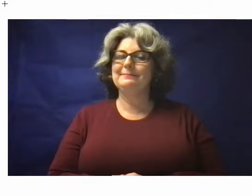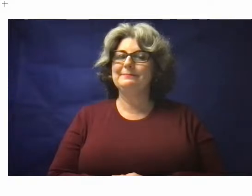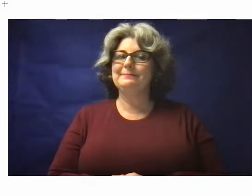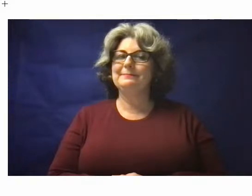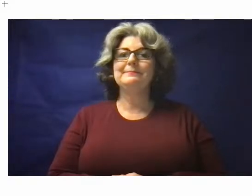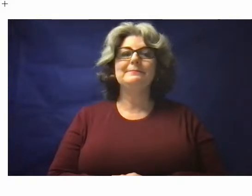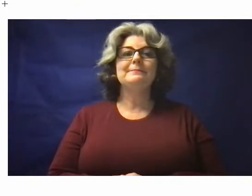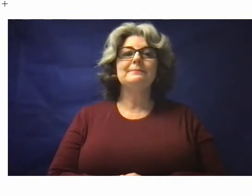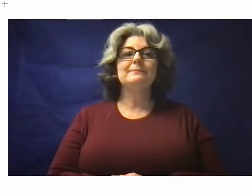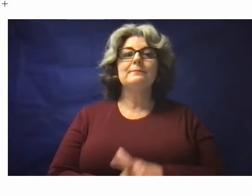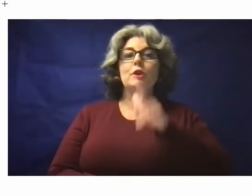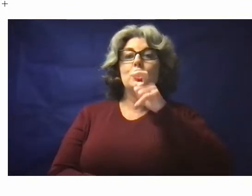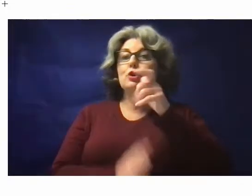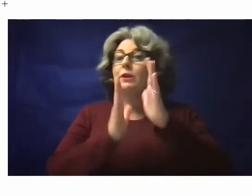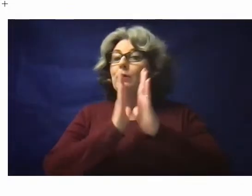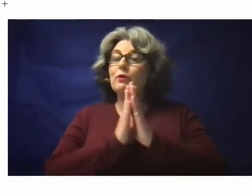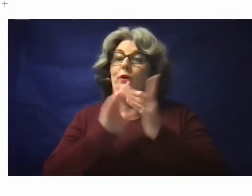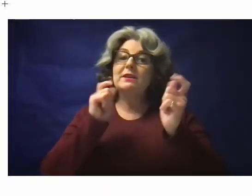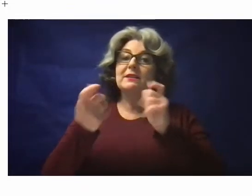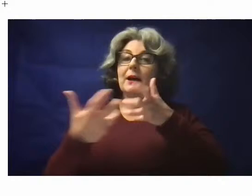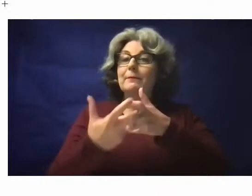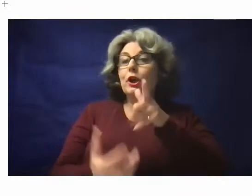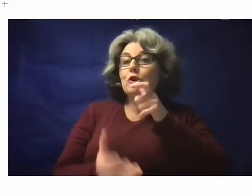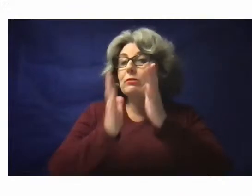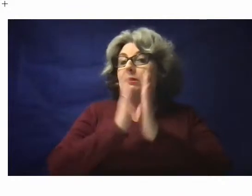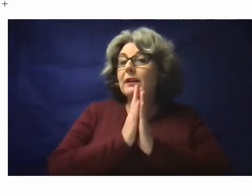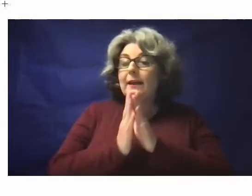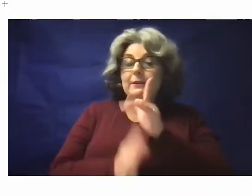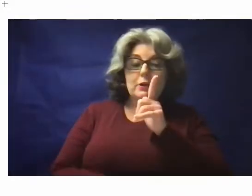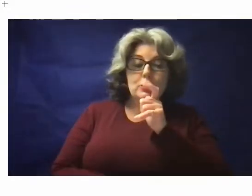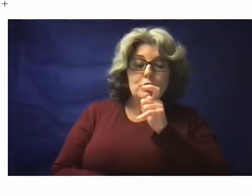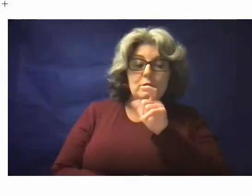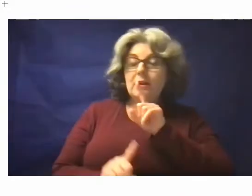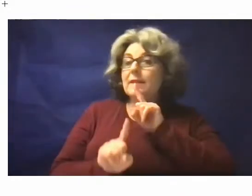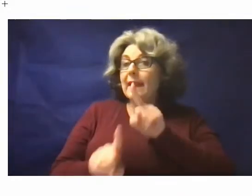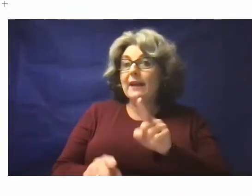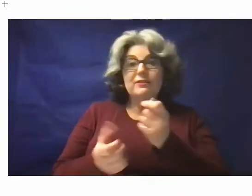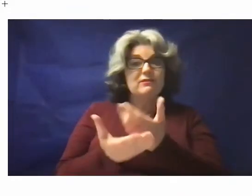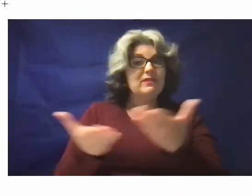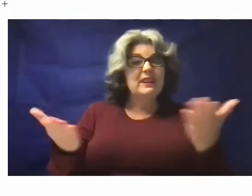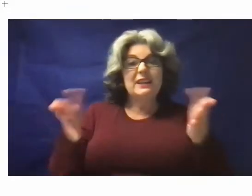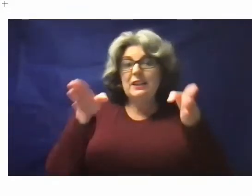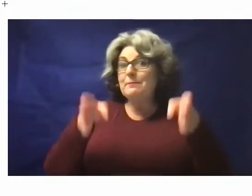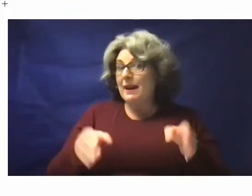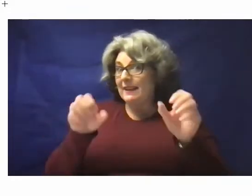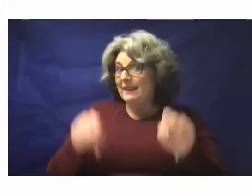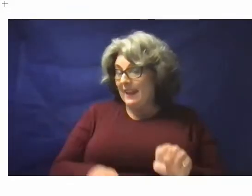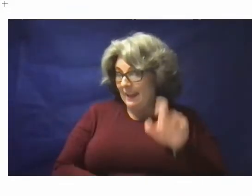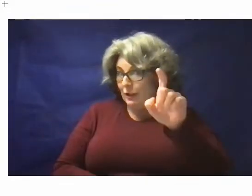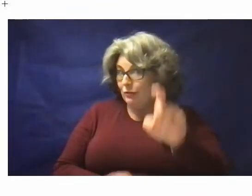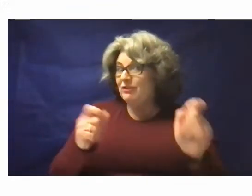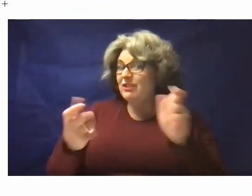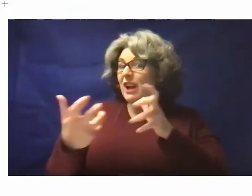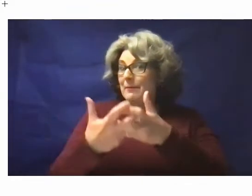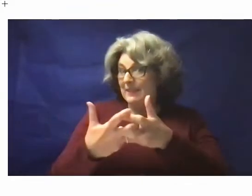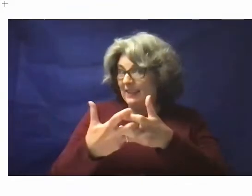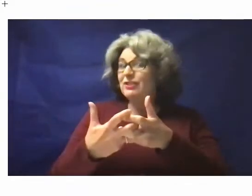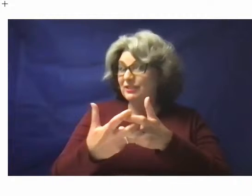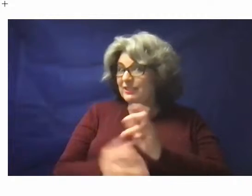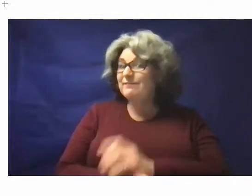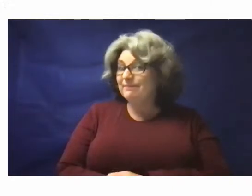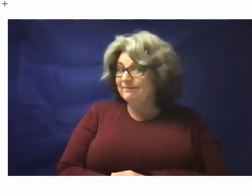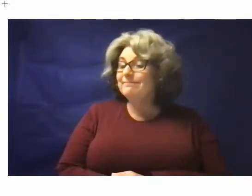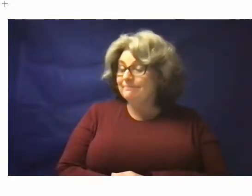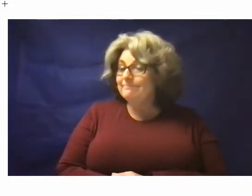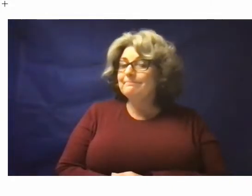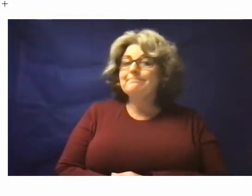Who can request an accommodation? And the answer is anybody who needs it. That's a short answer. The